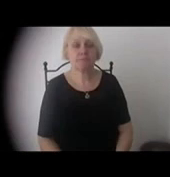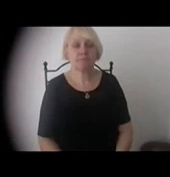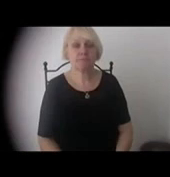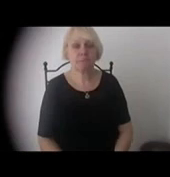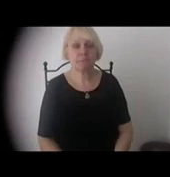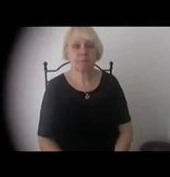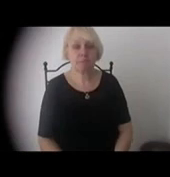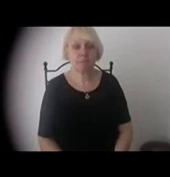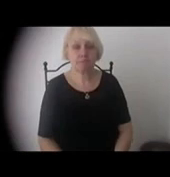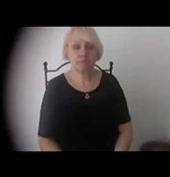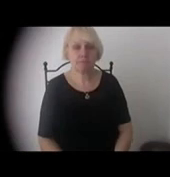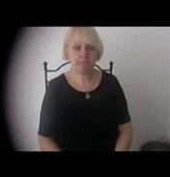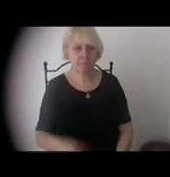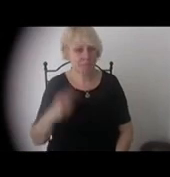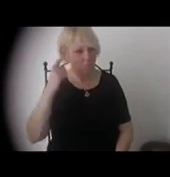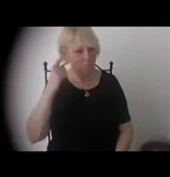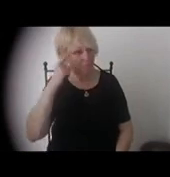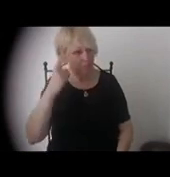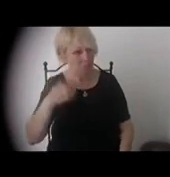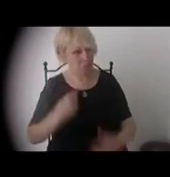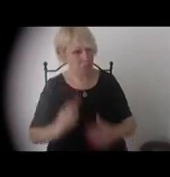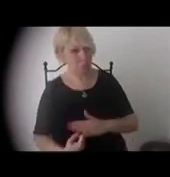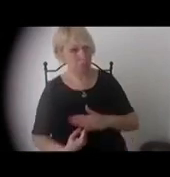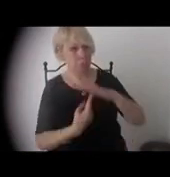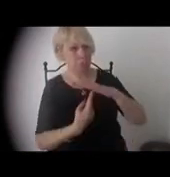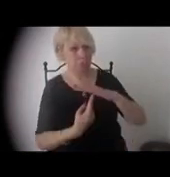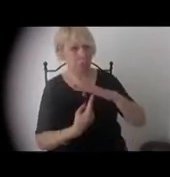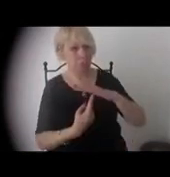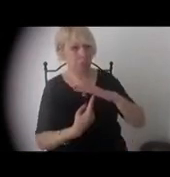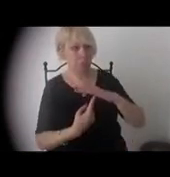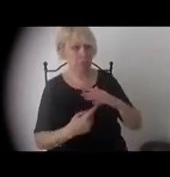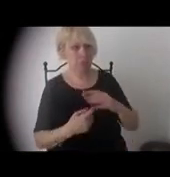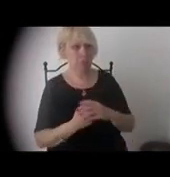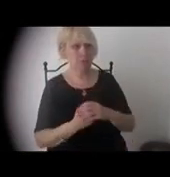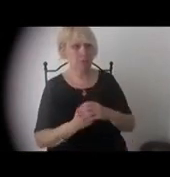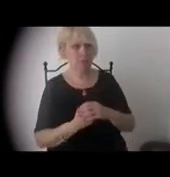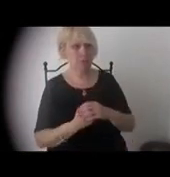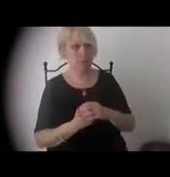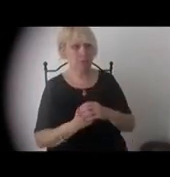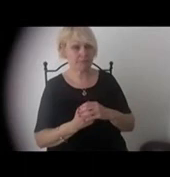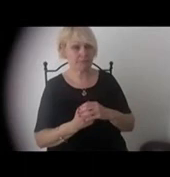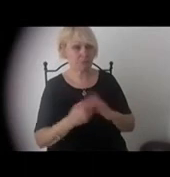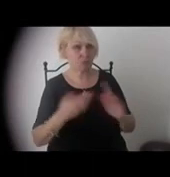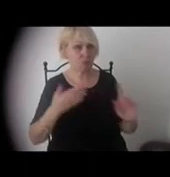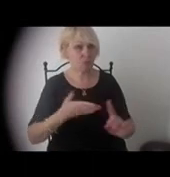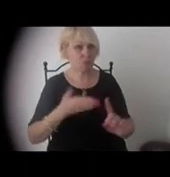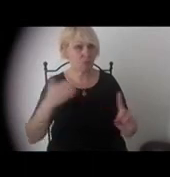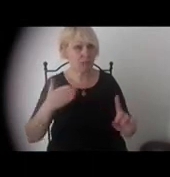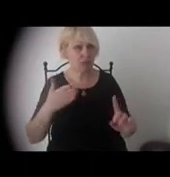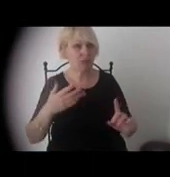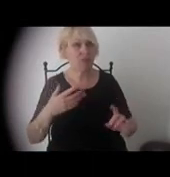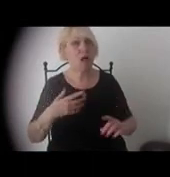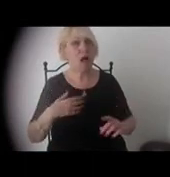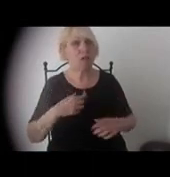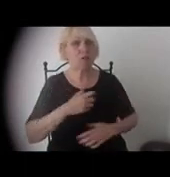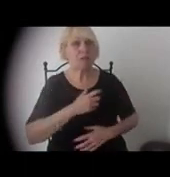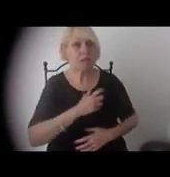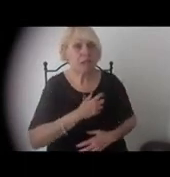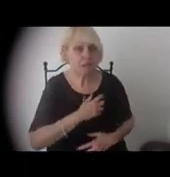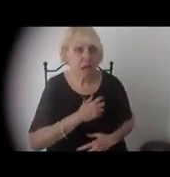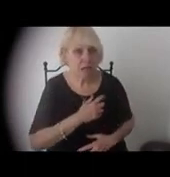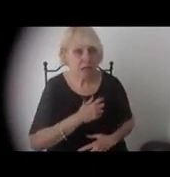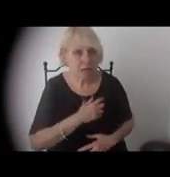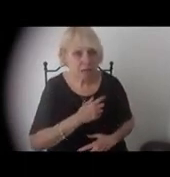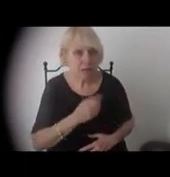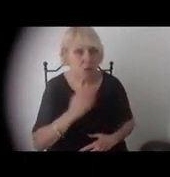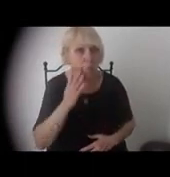I think it's really important that sort of being able to recognise that anxiety in your